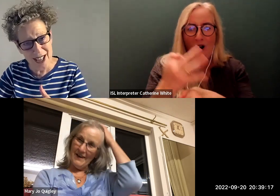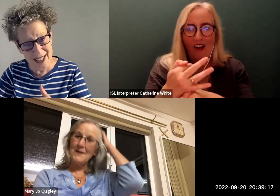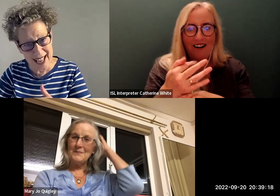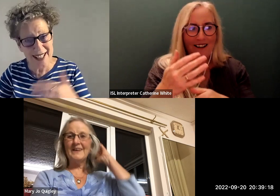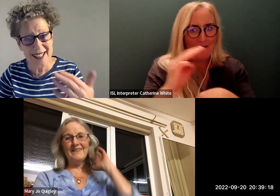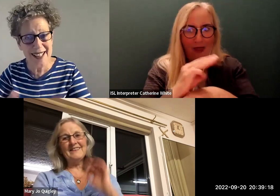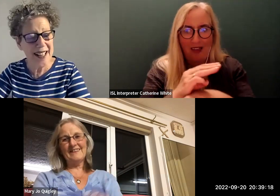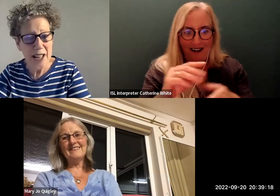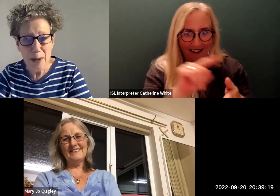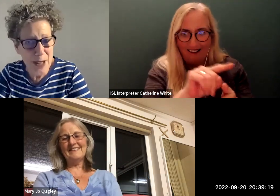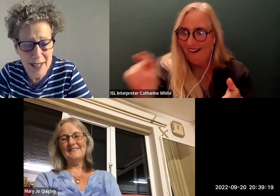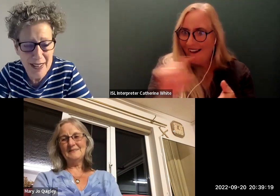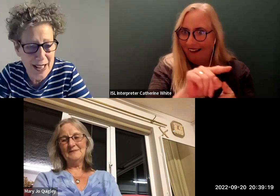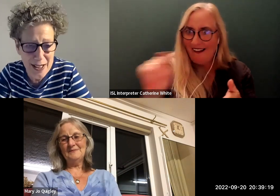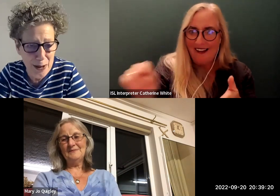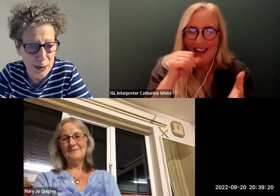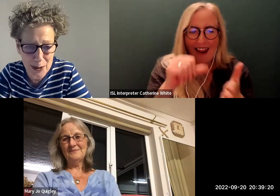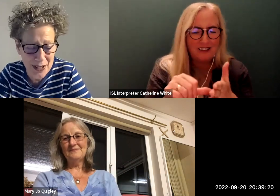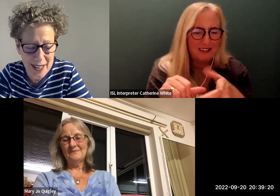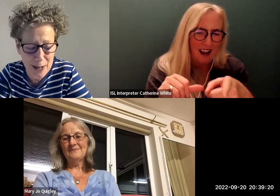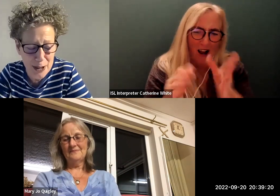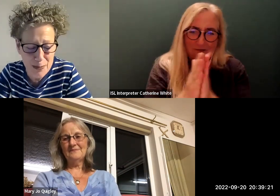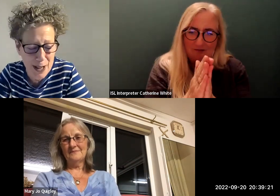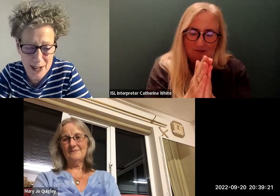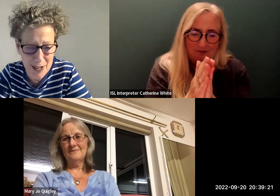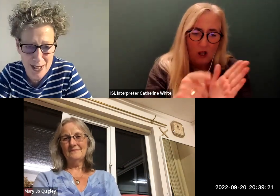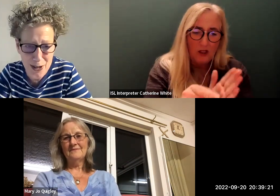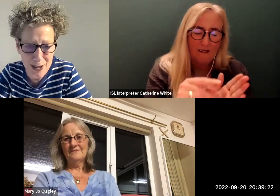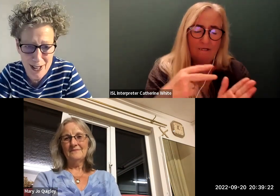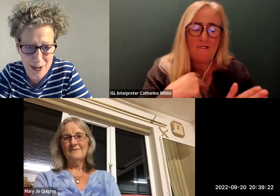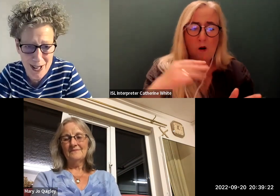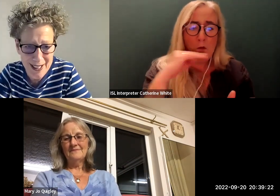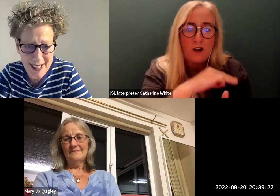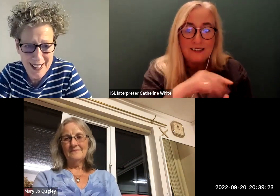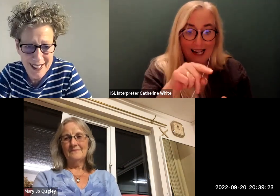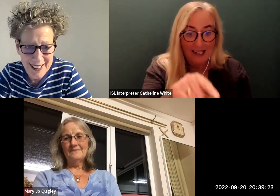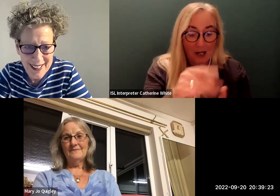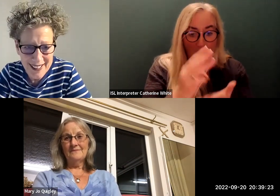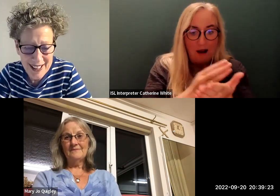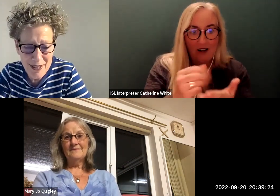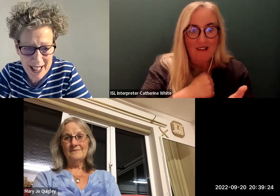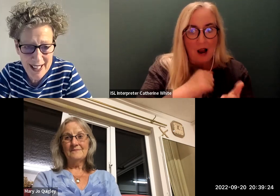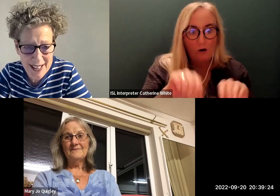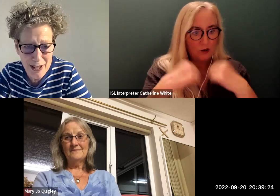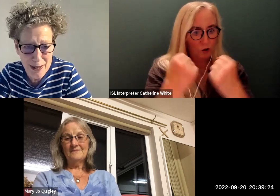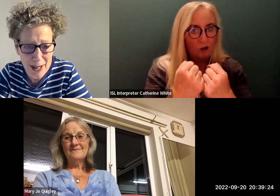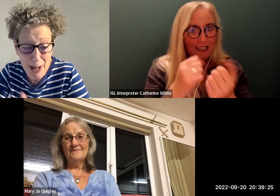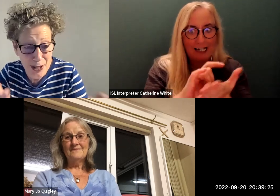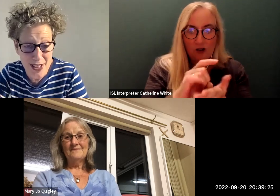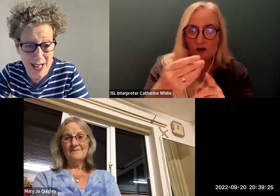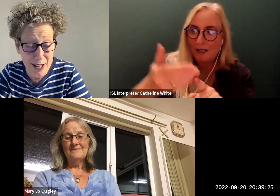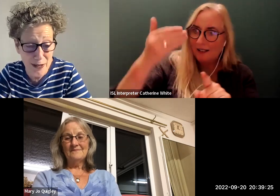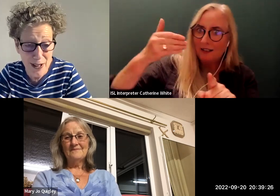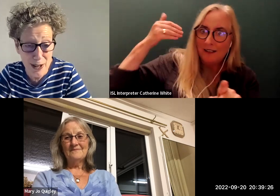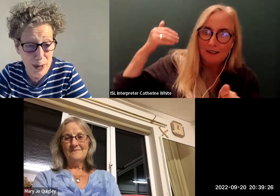know. read Yeah, the yeah, letters. yeah, yeah. But I think they're so important. They're so Hmm. much part of our social history. Hmm. It Hmm. really is. I mean, look